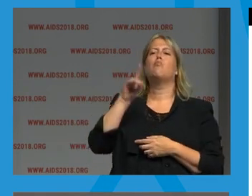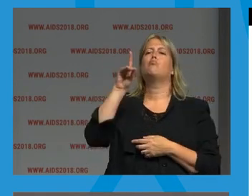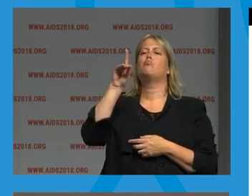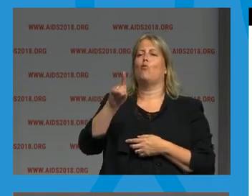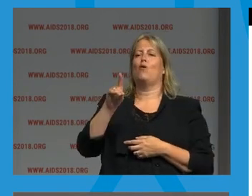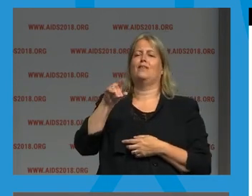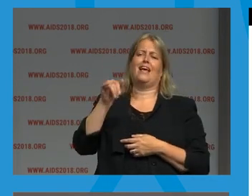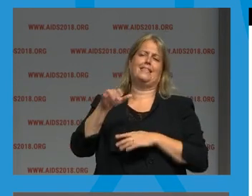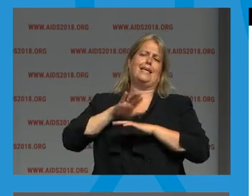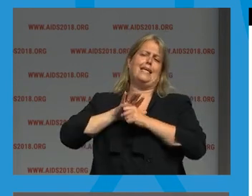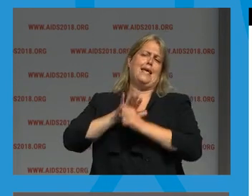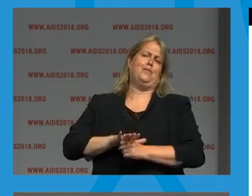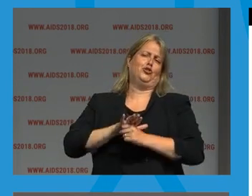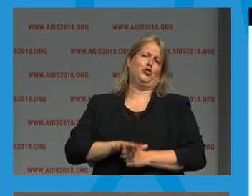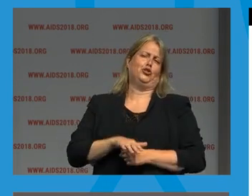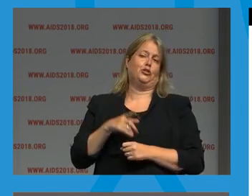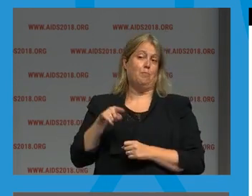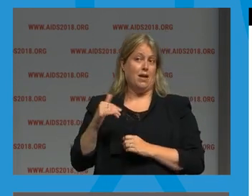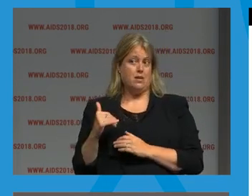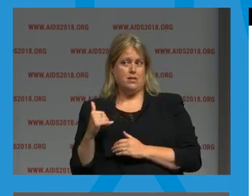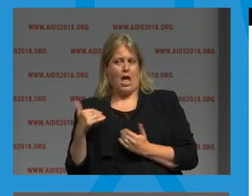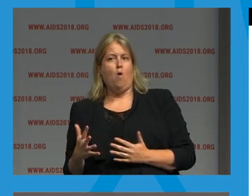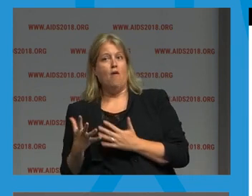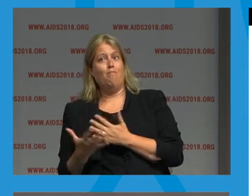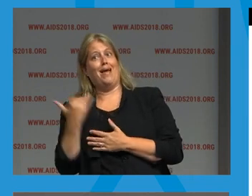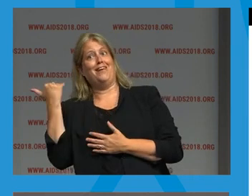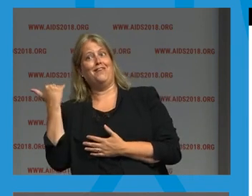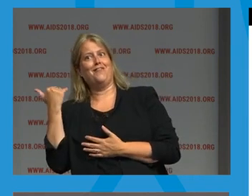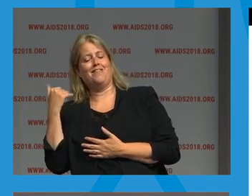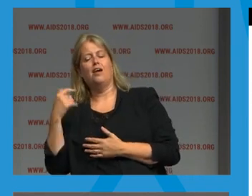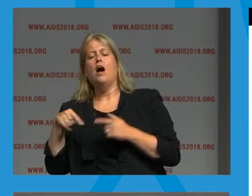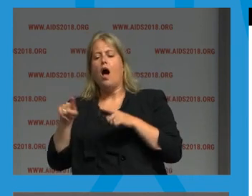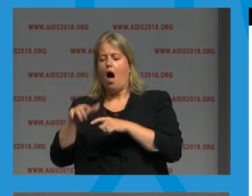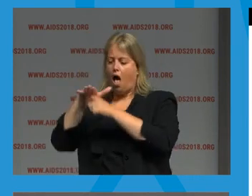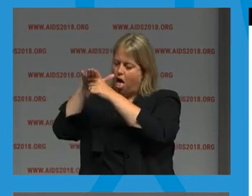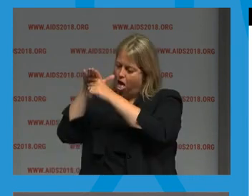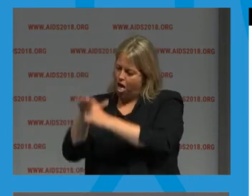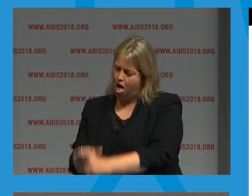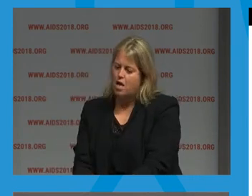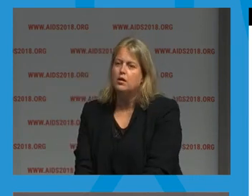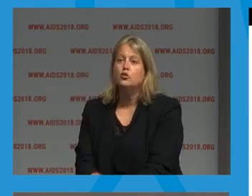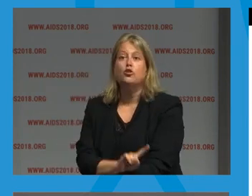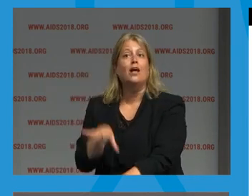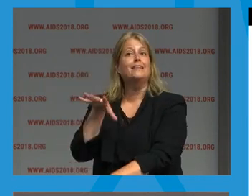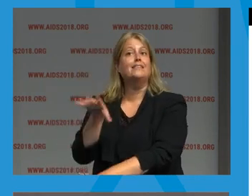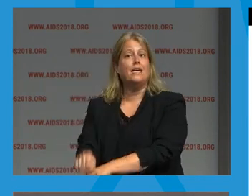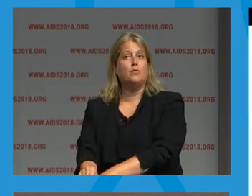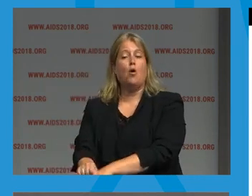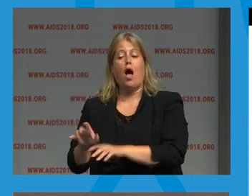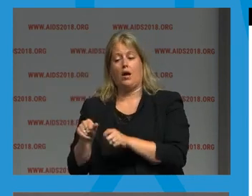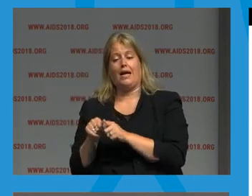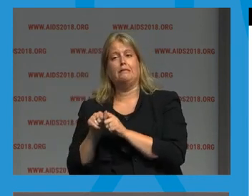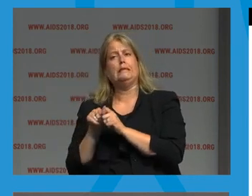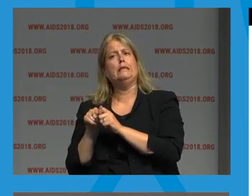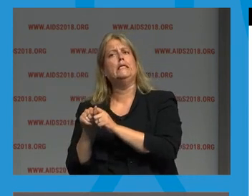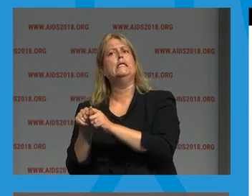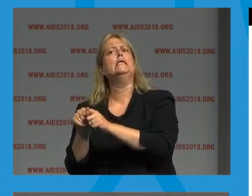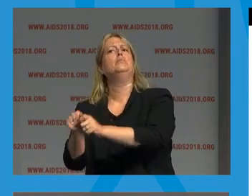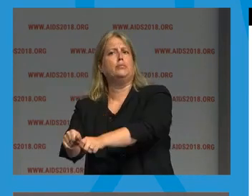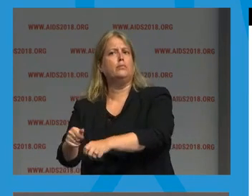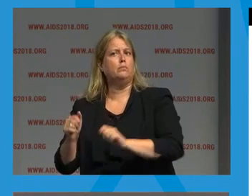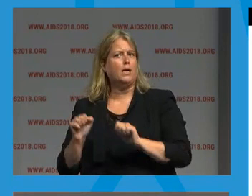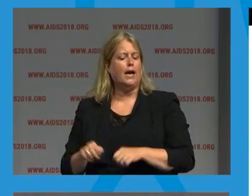better drugs than protease inhibitors, we can drop the viral load to undetectable and keep it there essentially